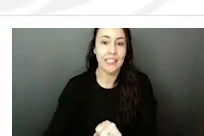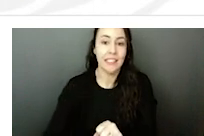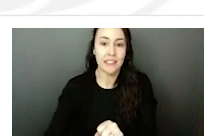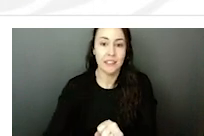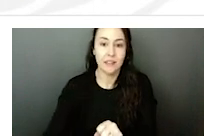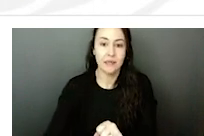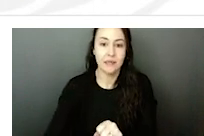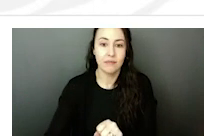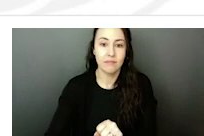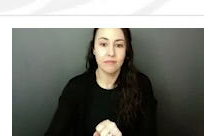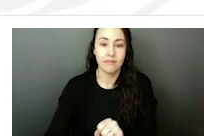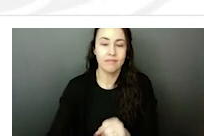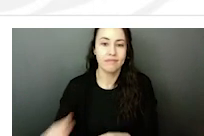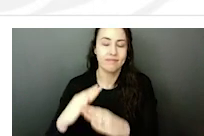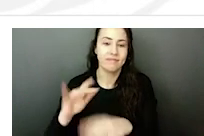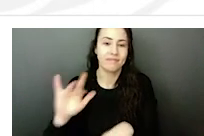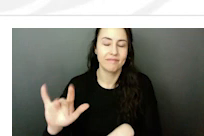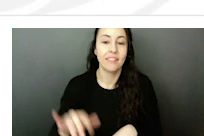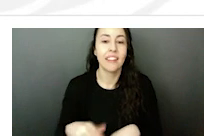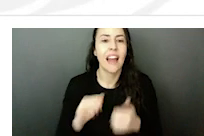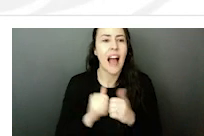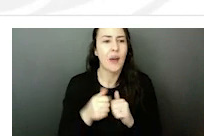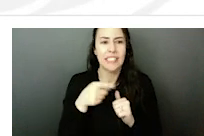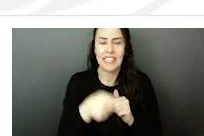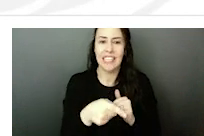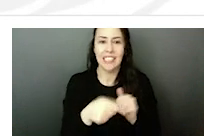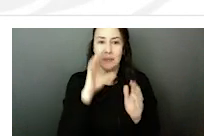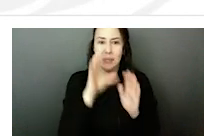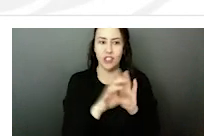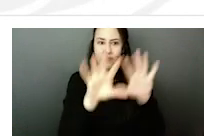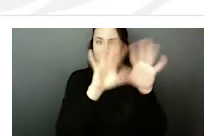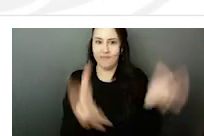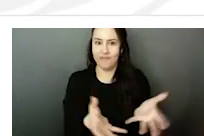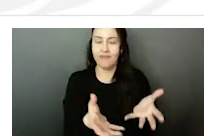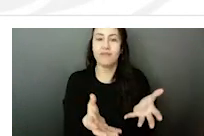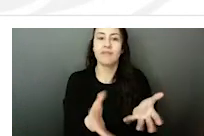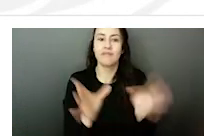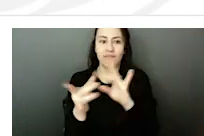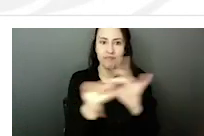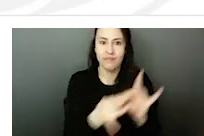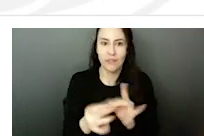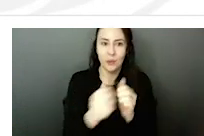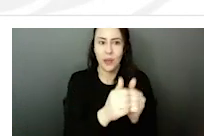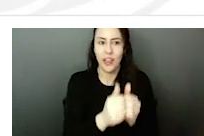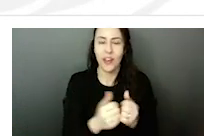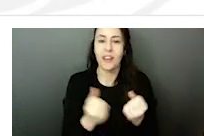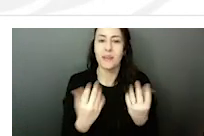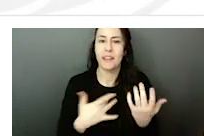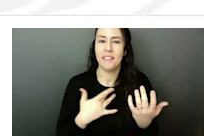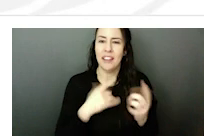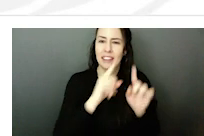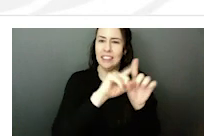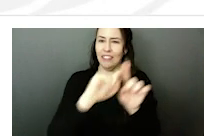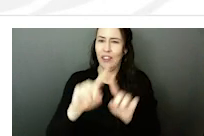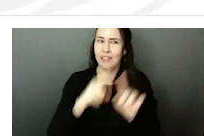our students. So how does this constellation come together? It can often feel like a bunch of different initiatives, but it's really not,